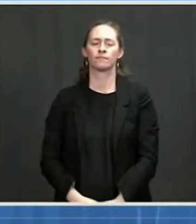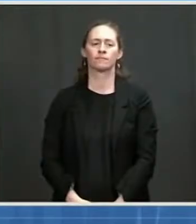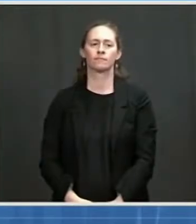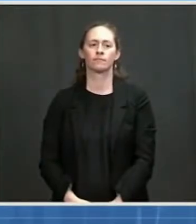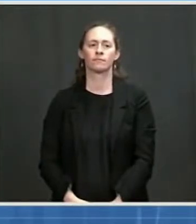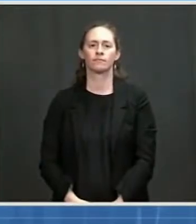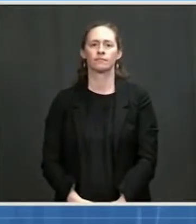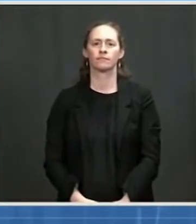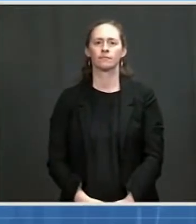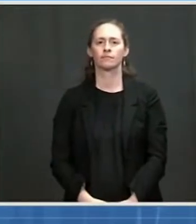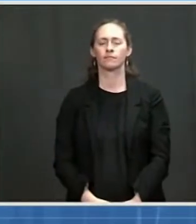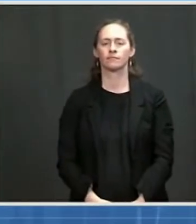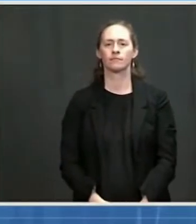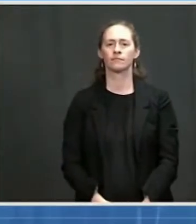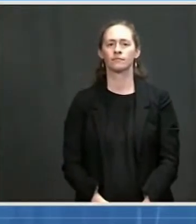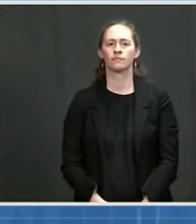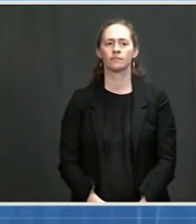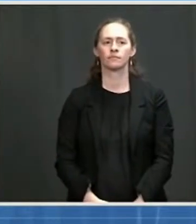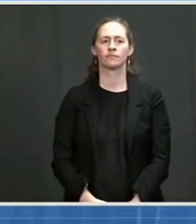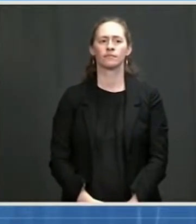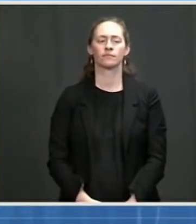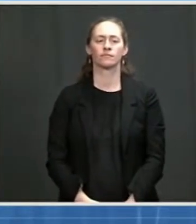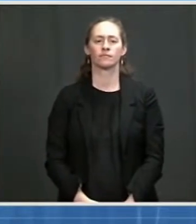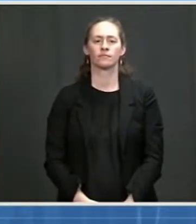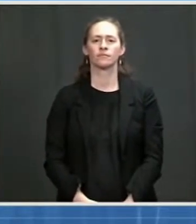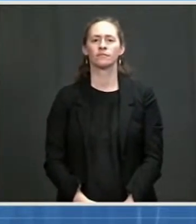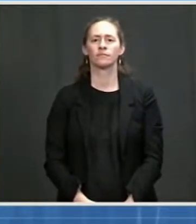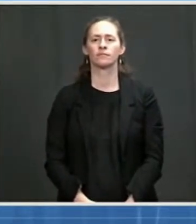Thanks. Let's go to Tamara Keith at NPR.